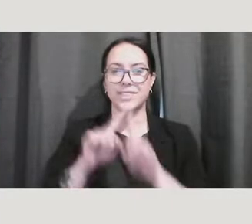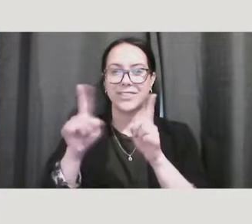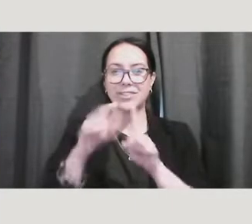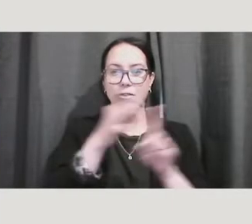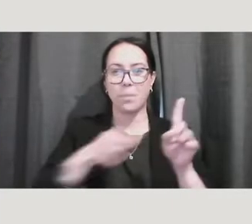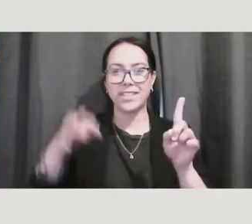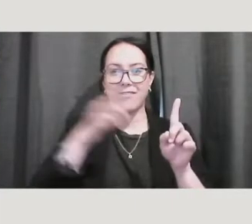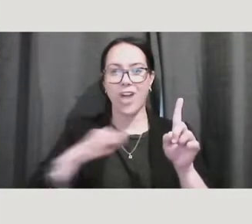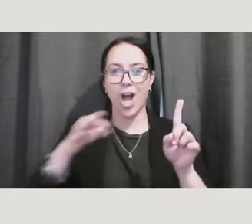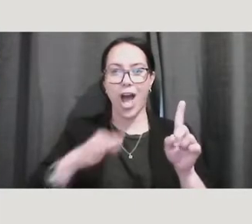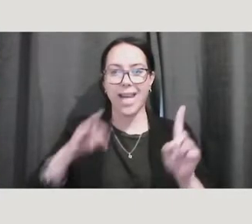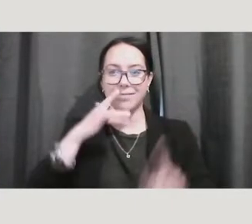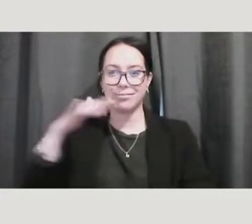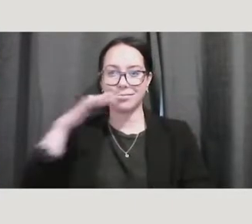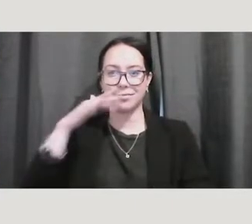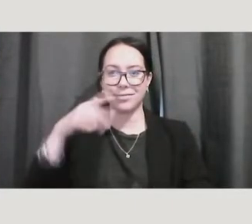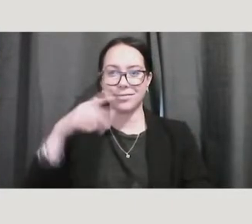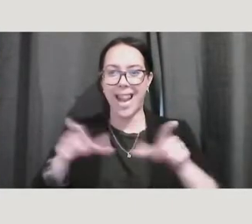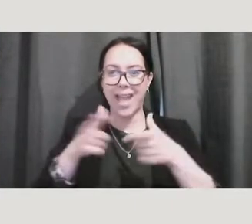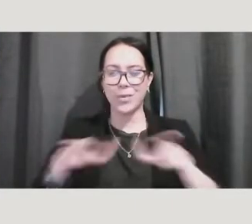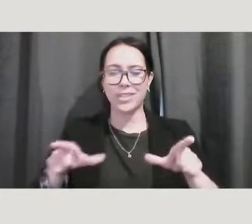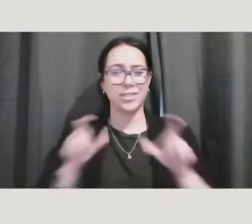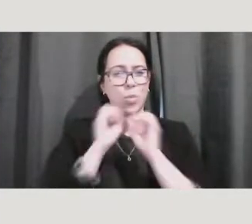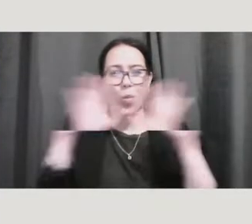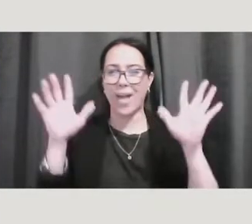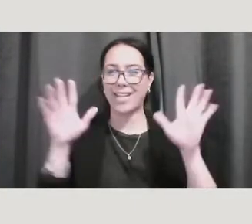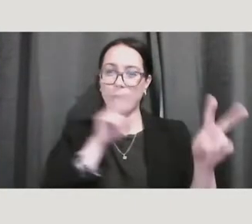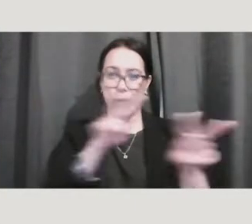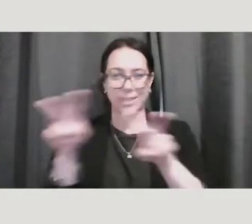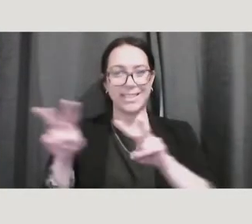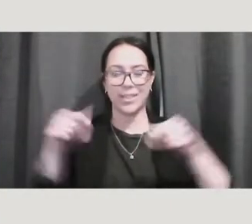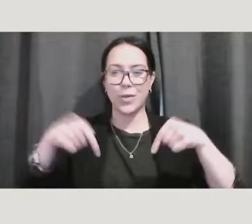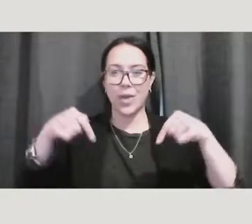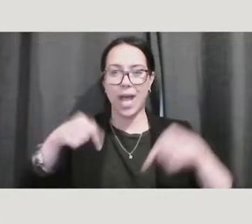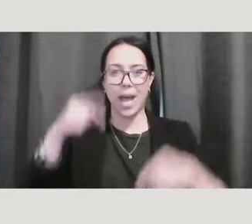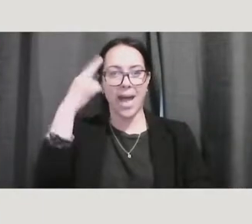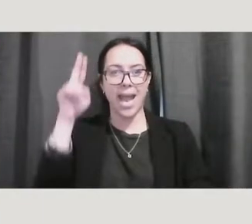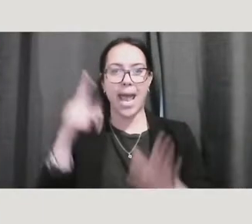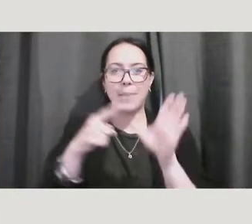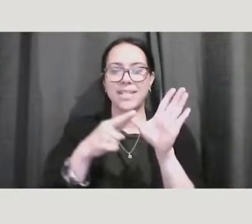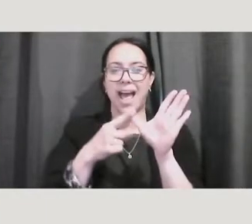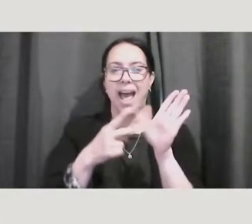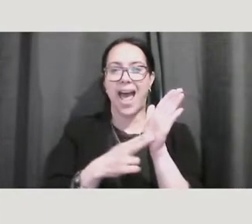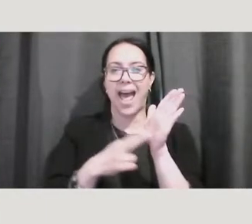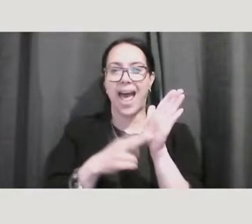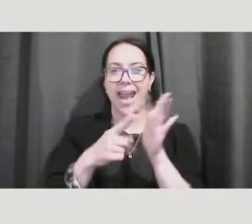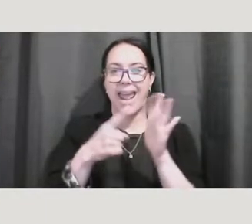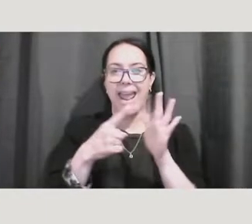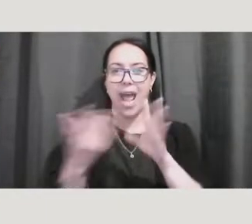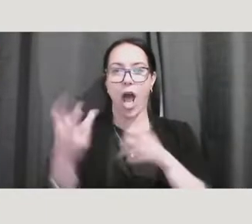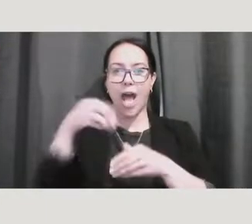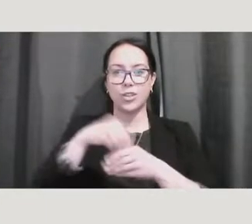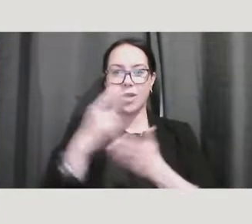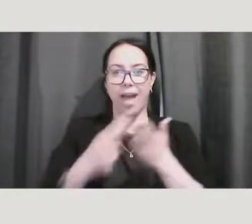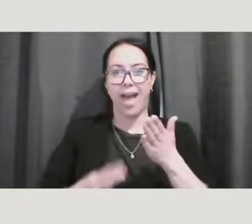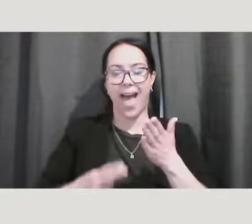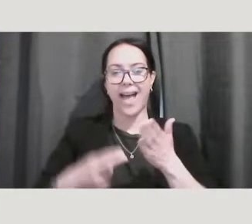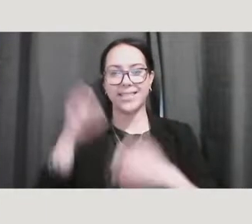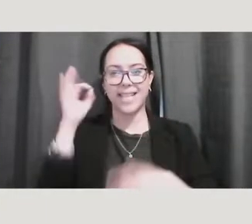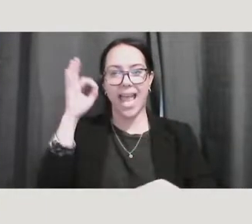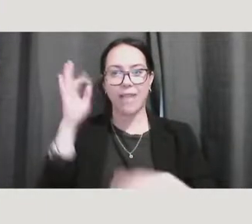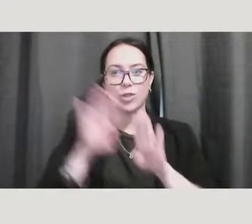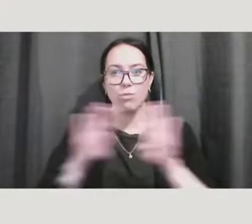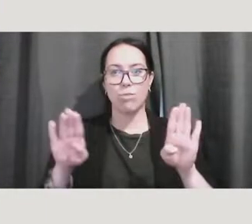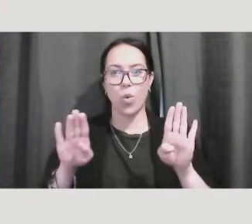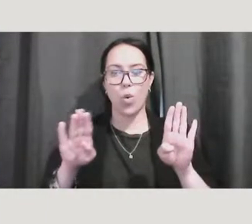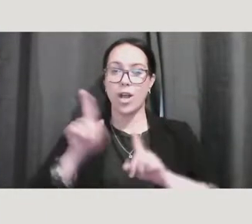it is so wonderful to see you all here my name is Annie I joined the Arts Council board in November